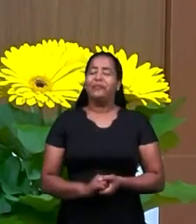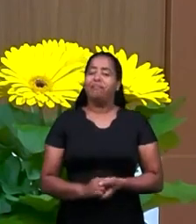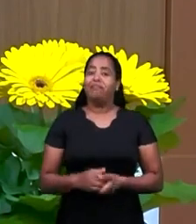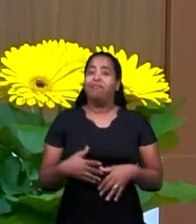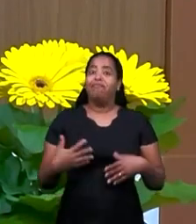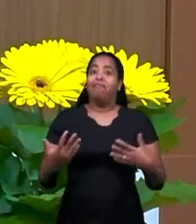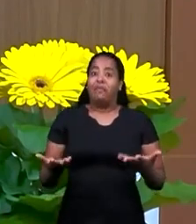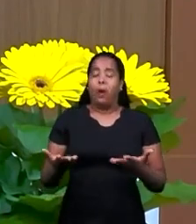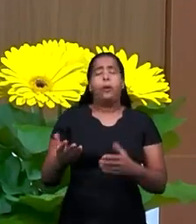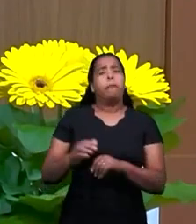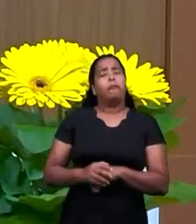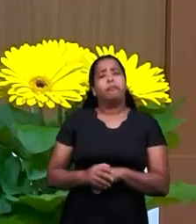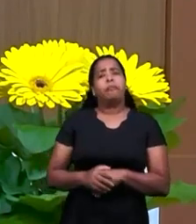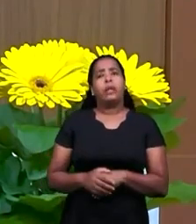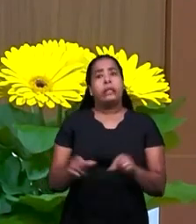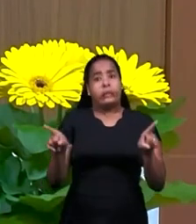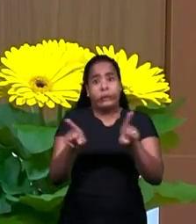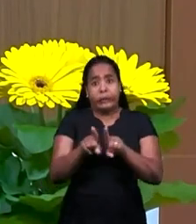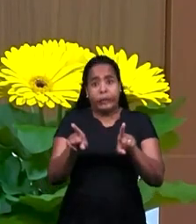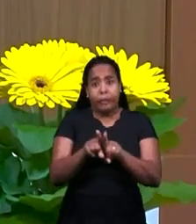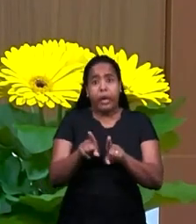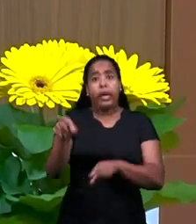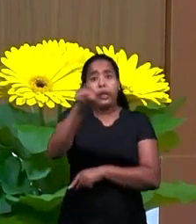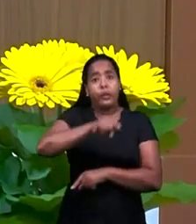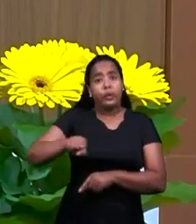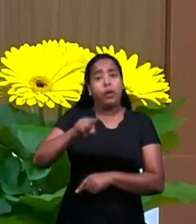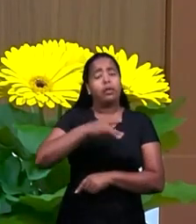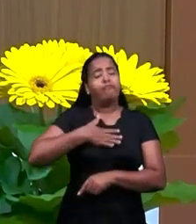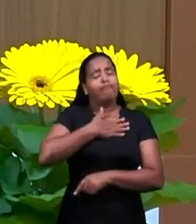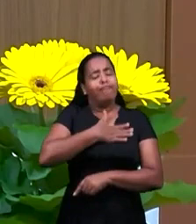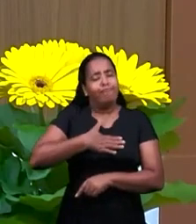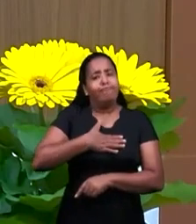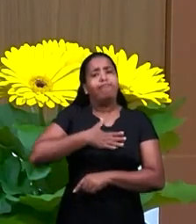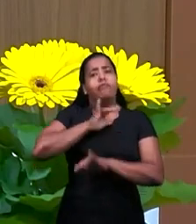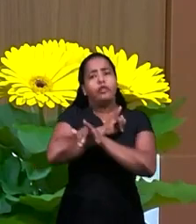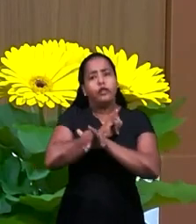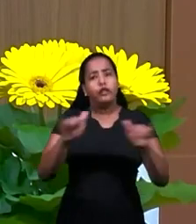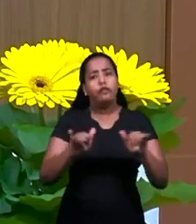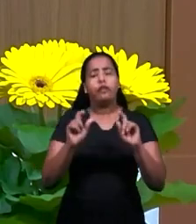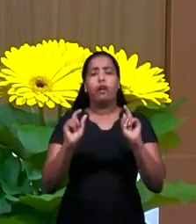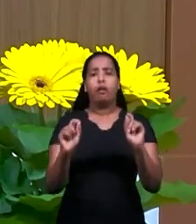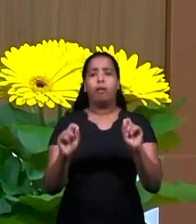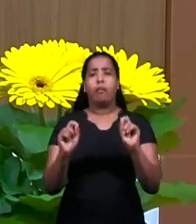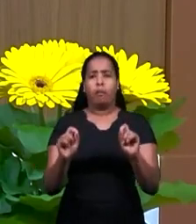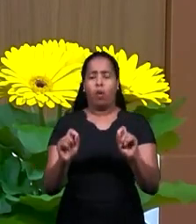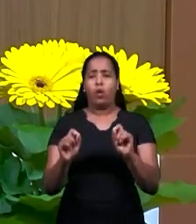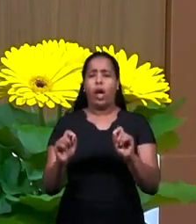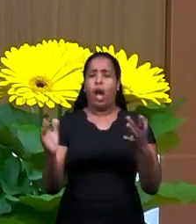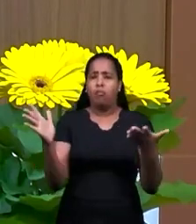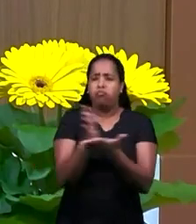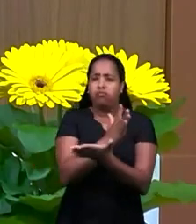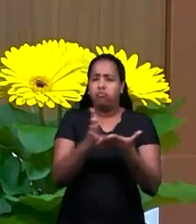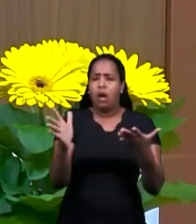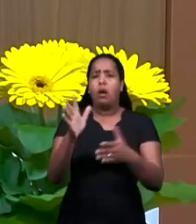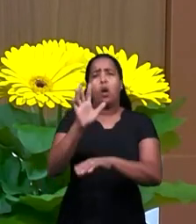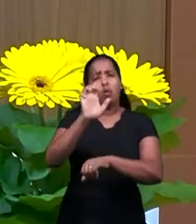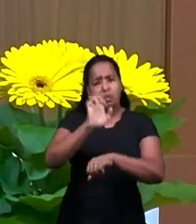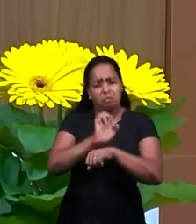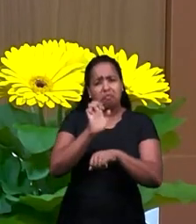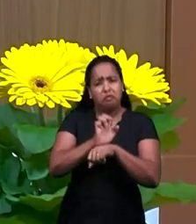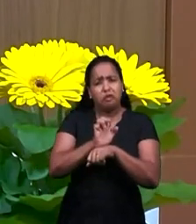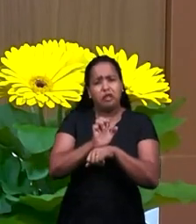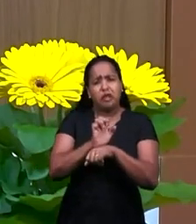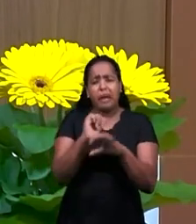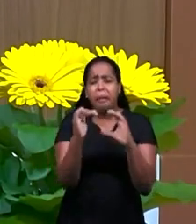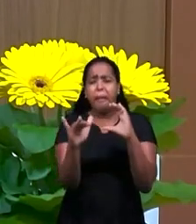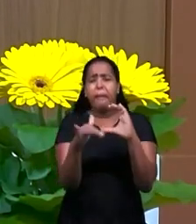And besides all that, we would like to say that some states are still participating